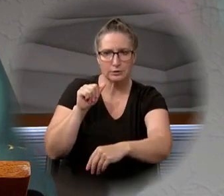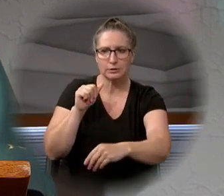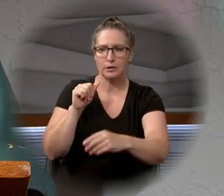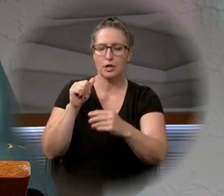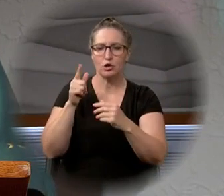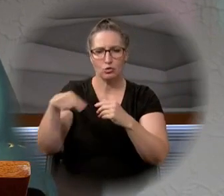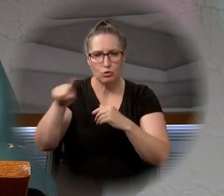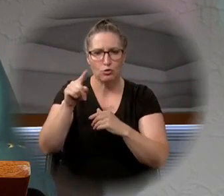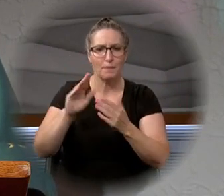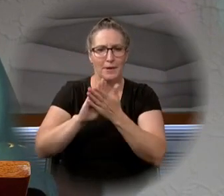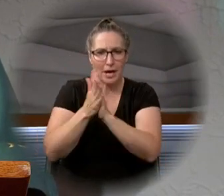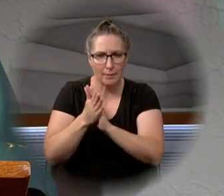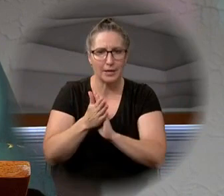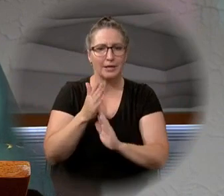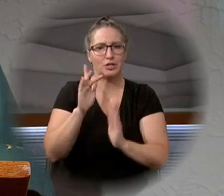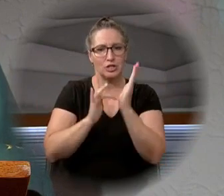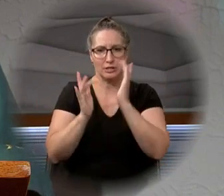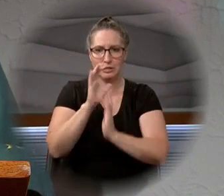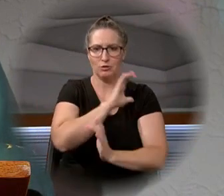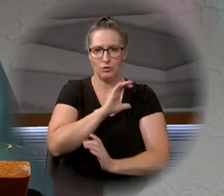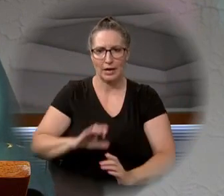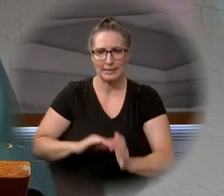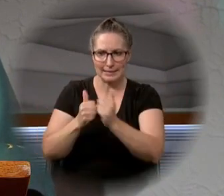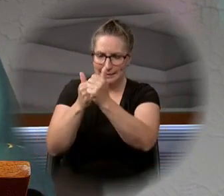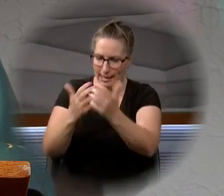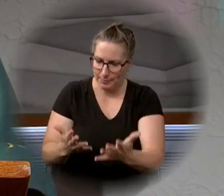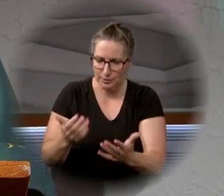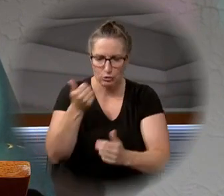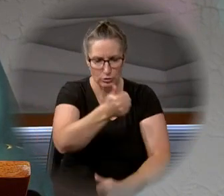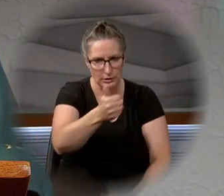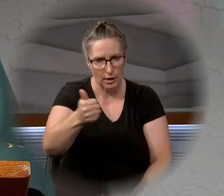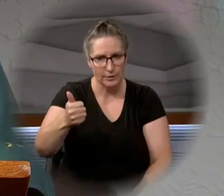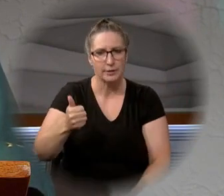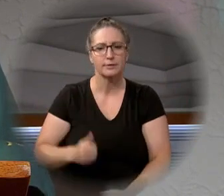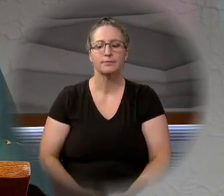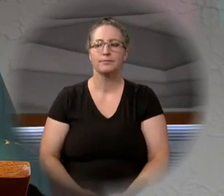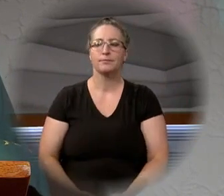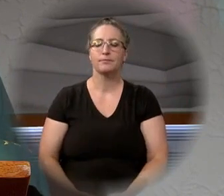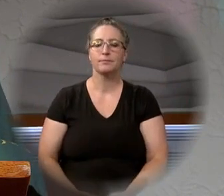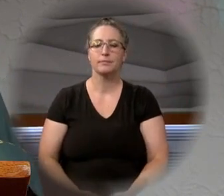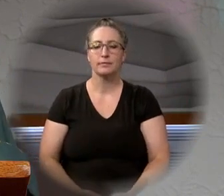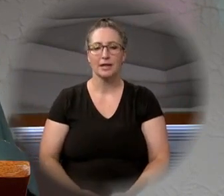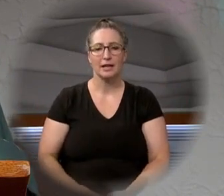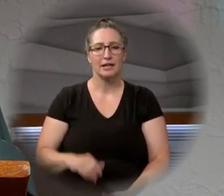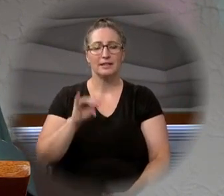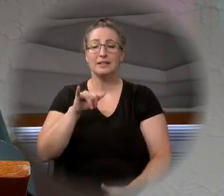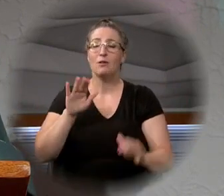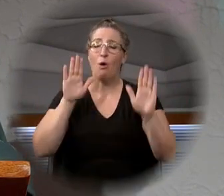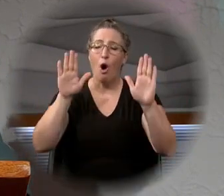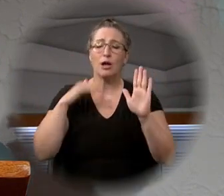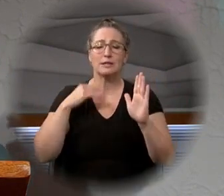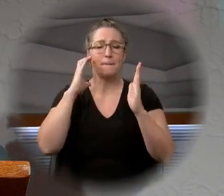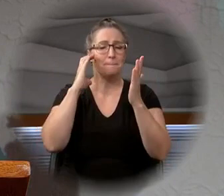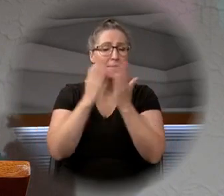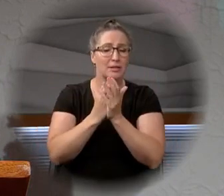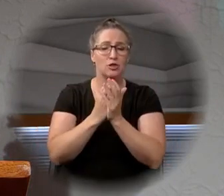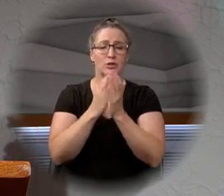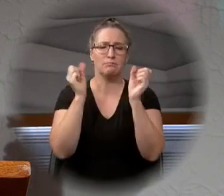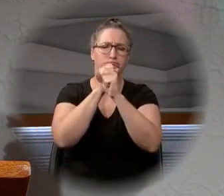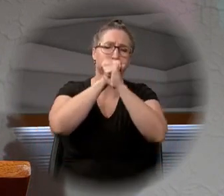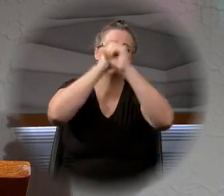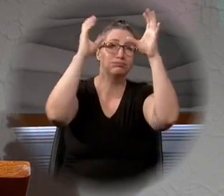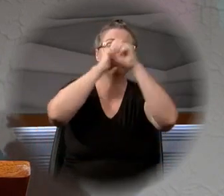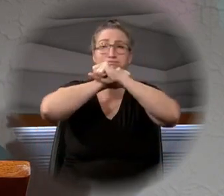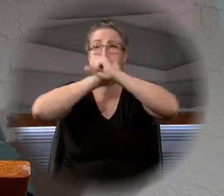becoming disciples of Jesus Christ. It's so the goodness of these rich images that Jesus, and when he